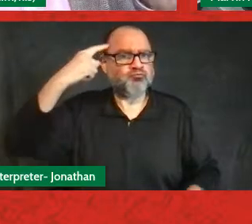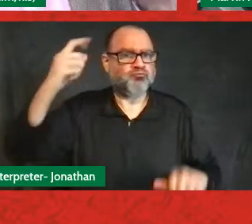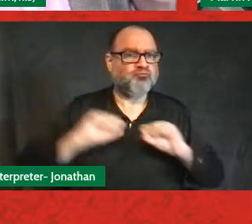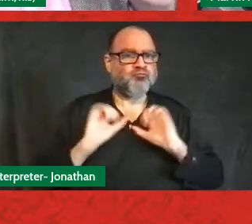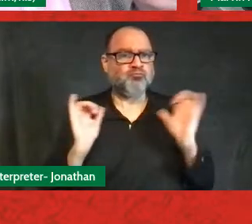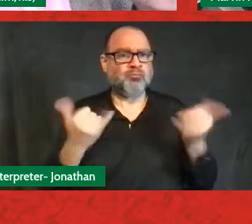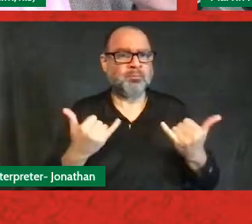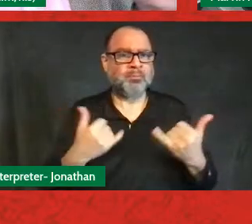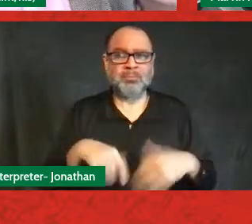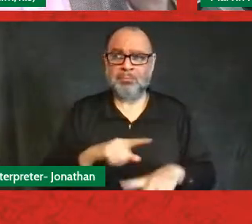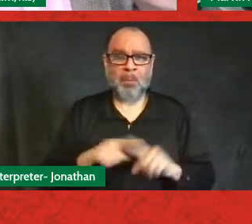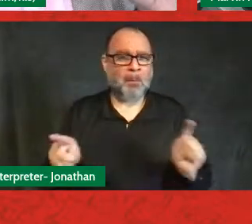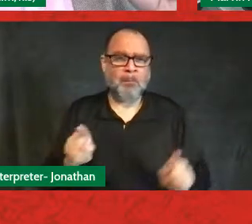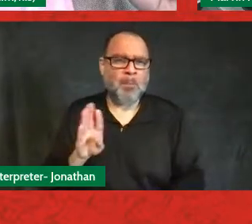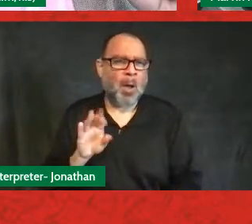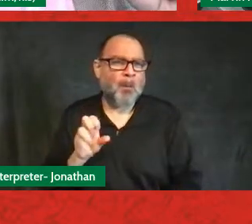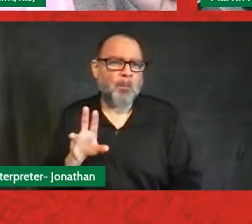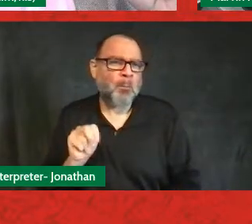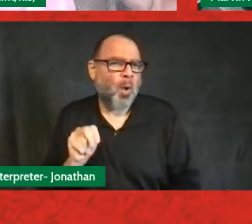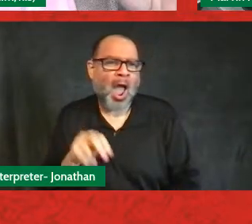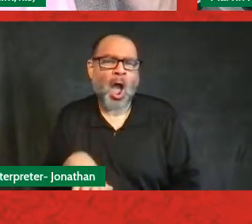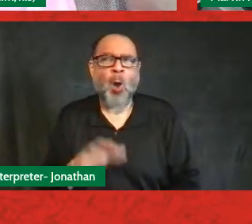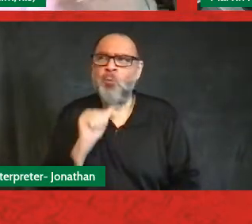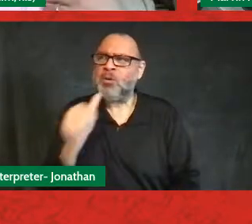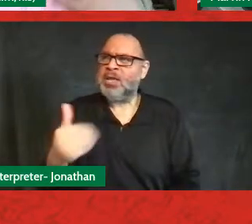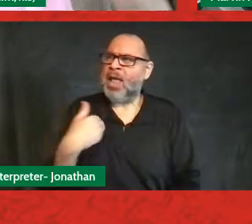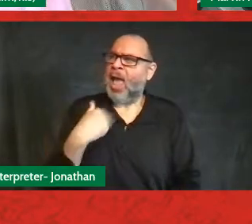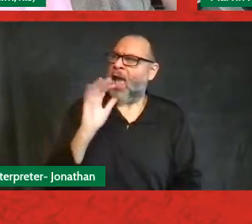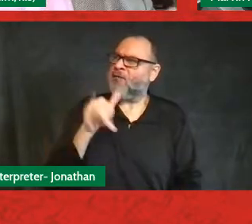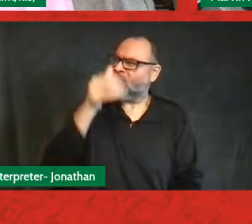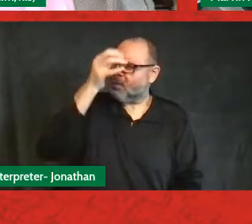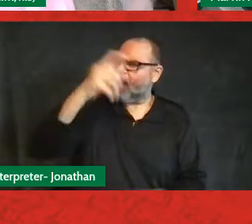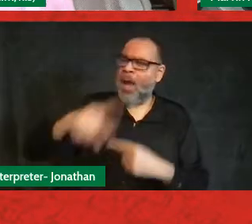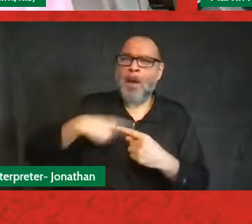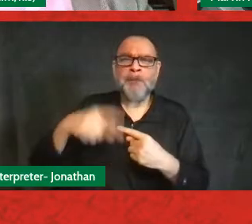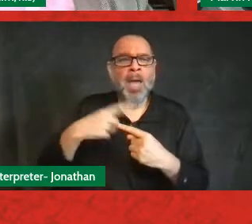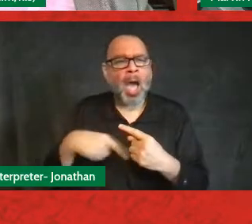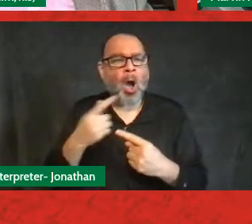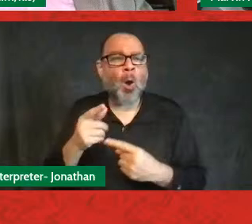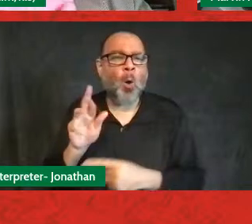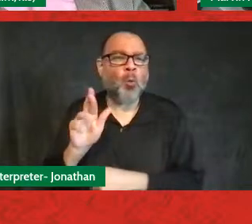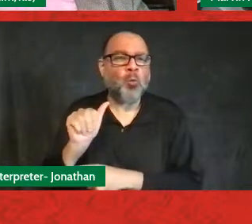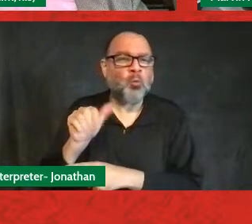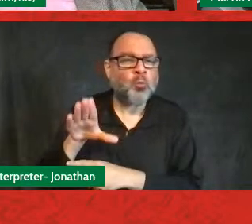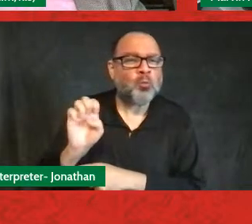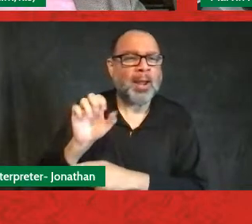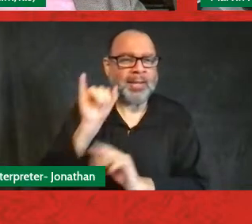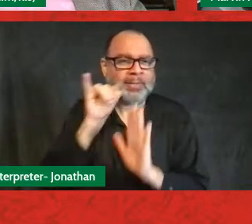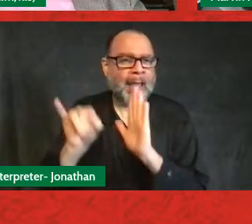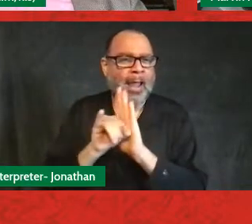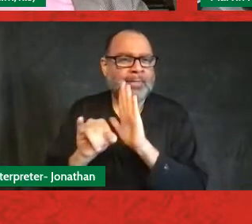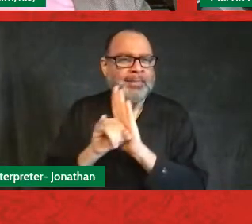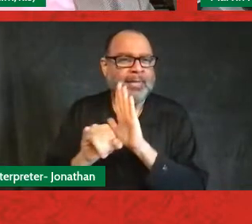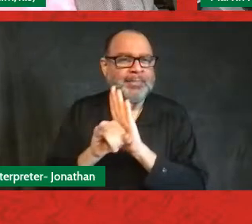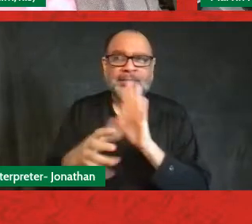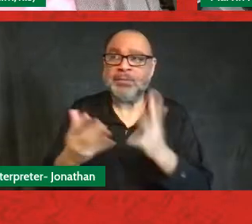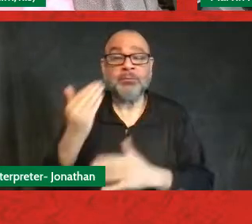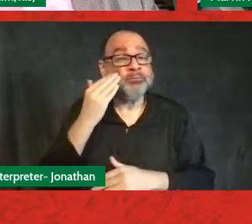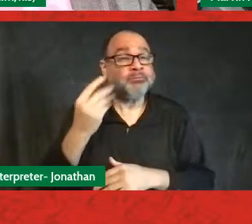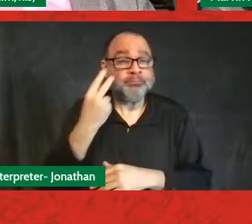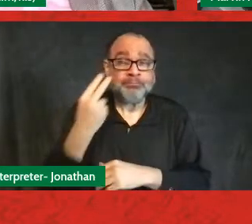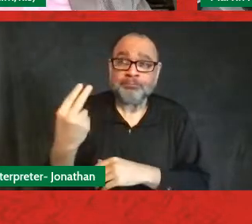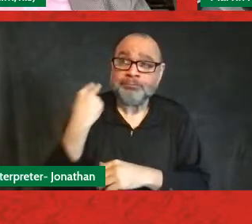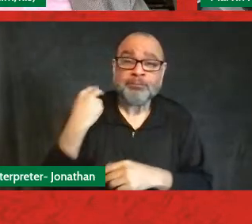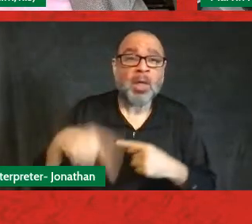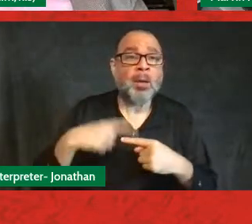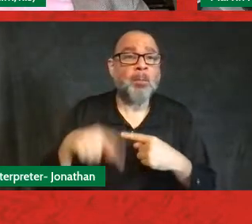notion of racialized identity in terms of who we are as Americans. So I think back to people like Thomas